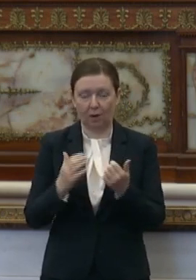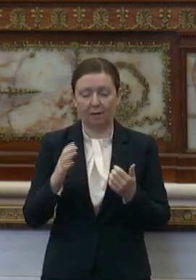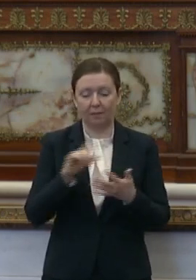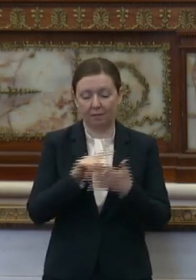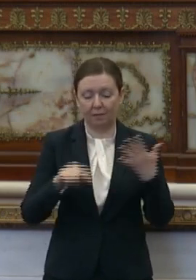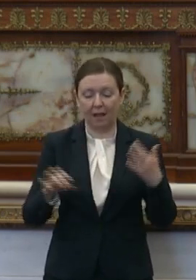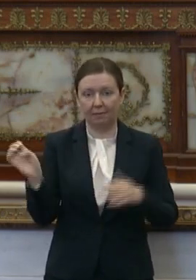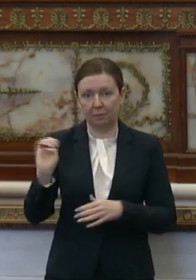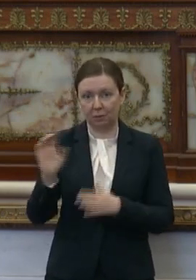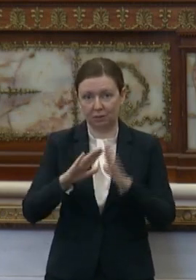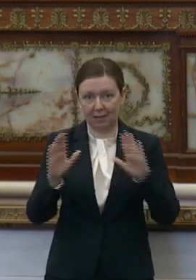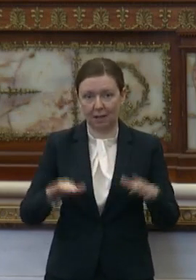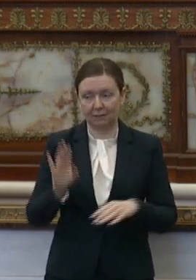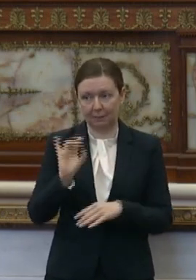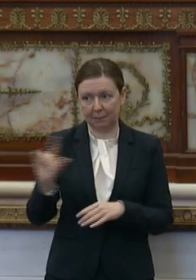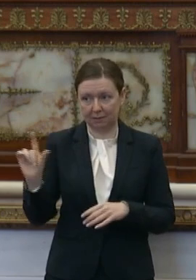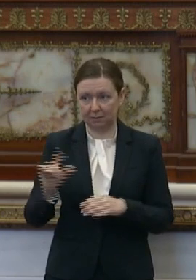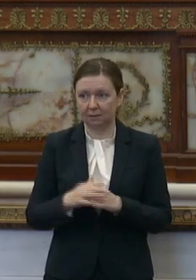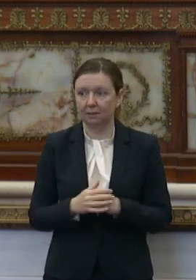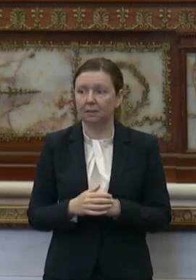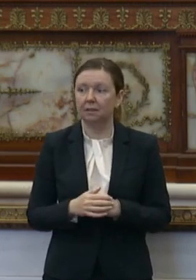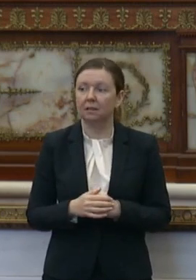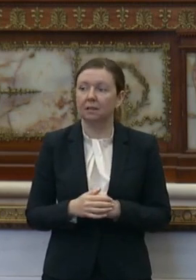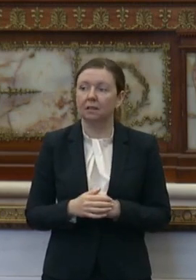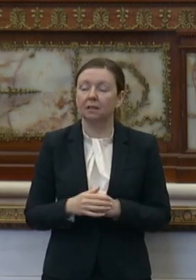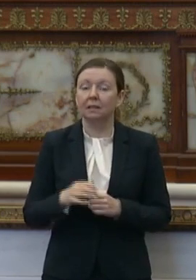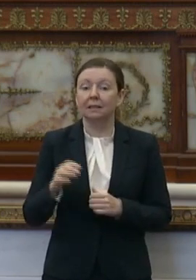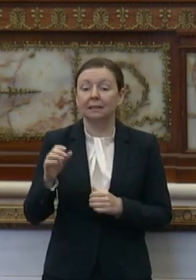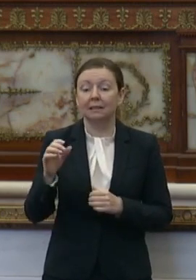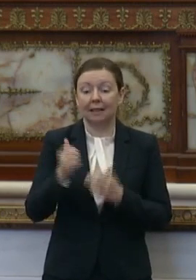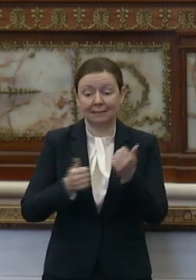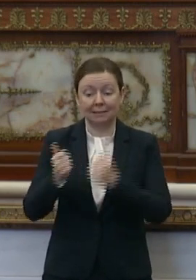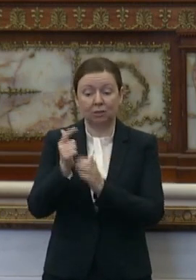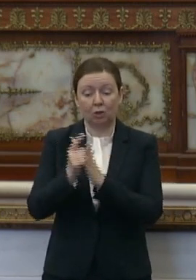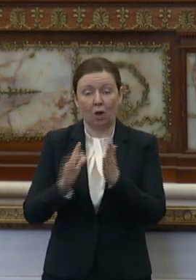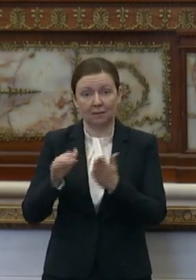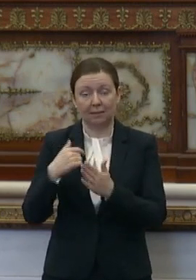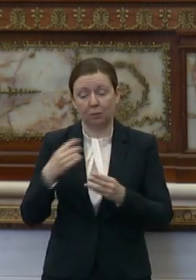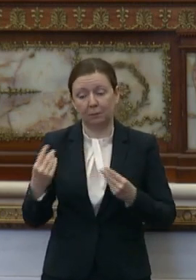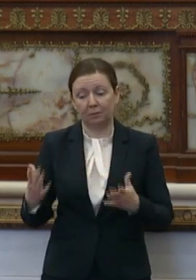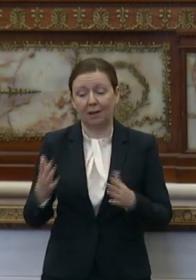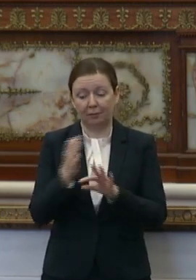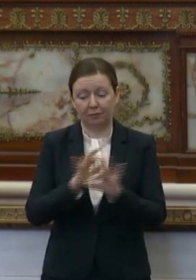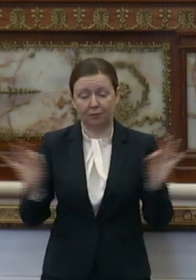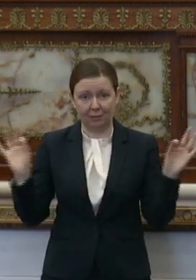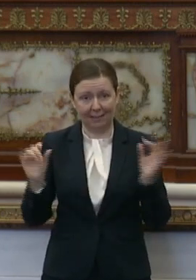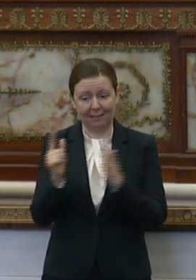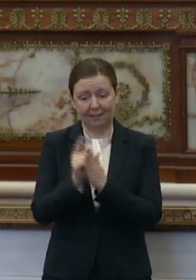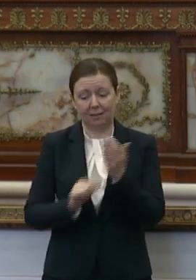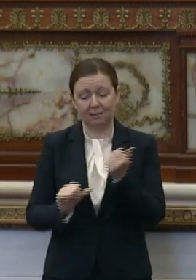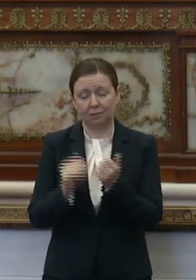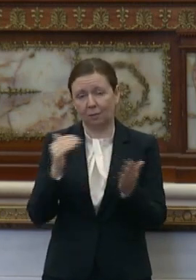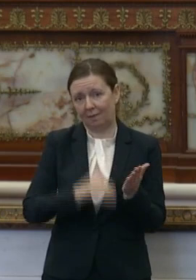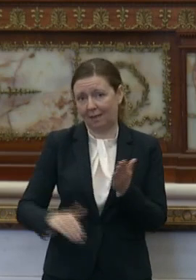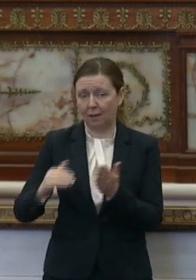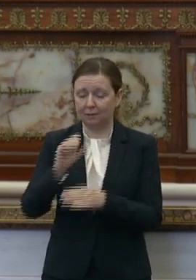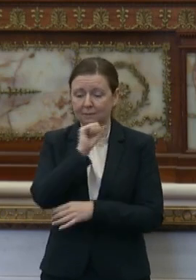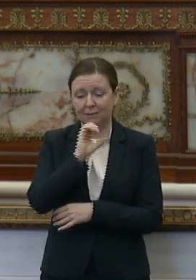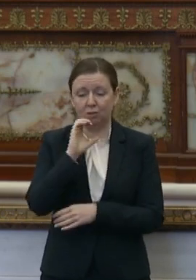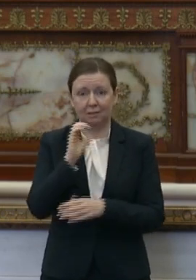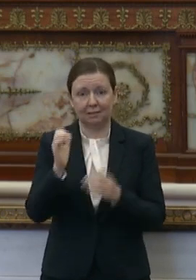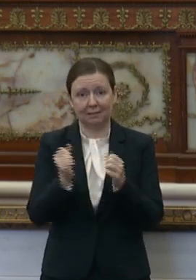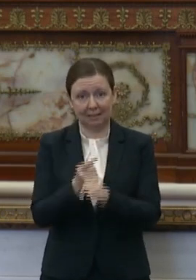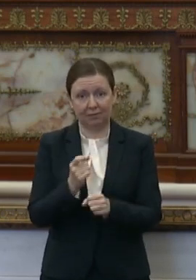5 emergency housing bills. At Senior Law Center, we provide free legal assistance to thousands of seniors each